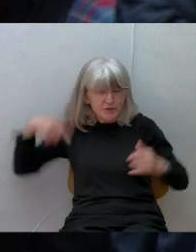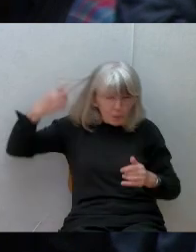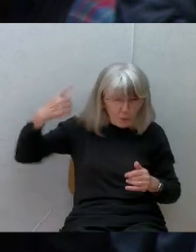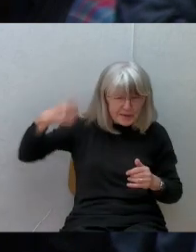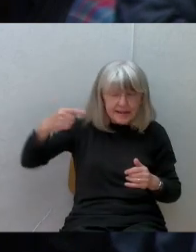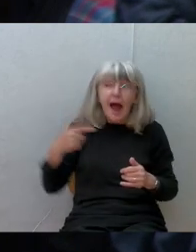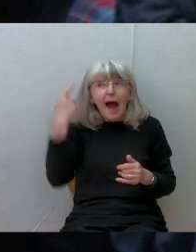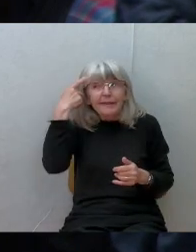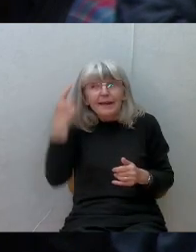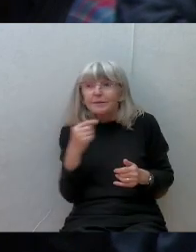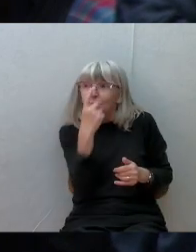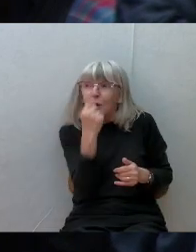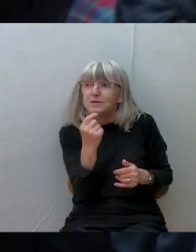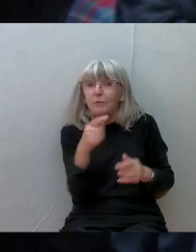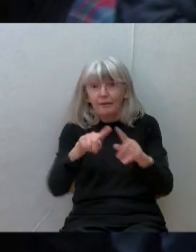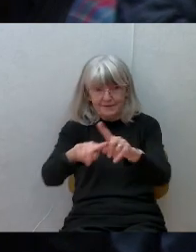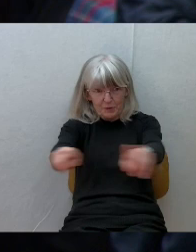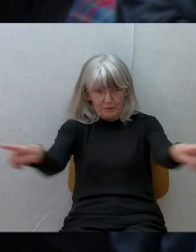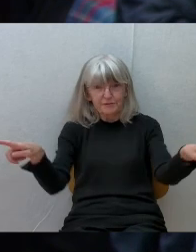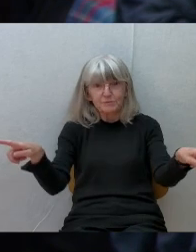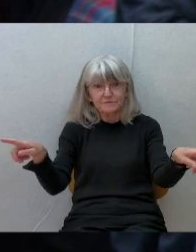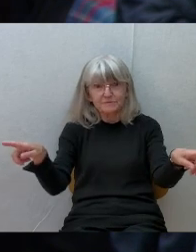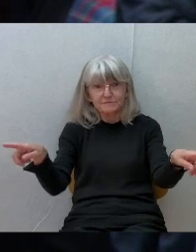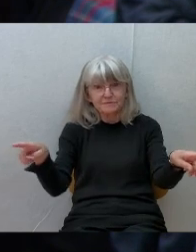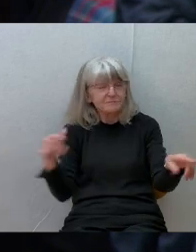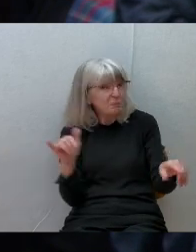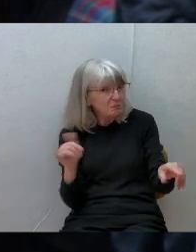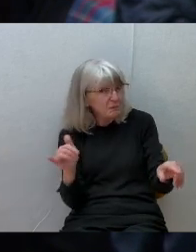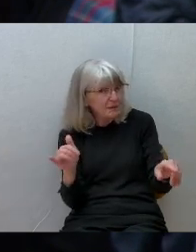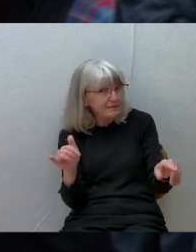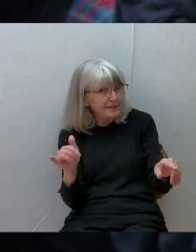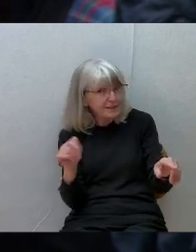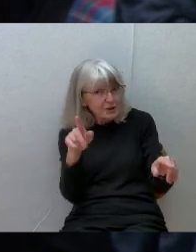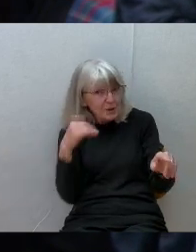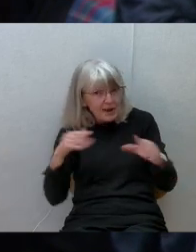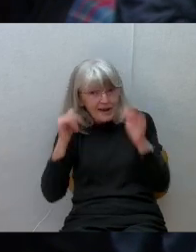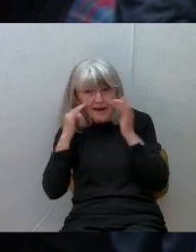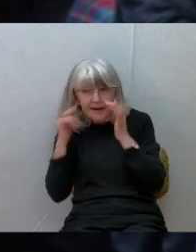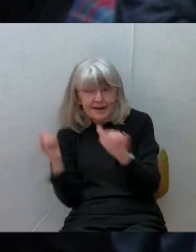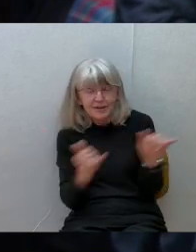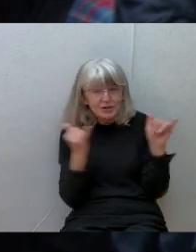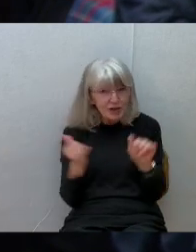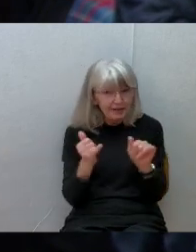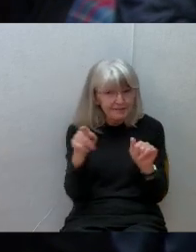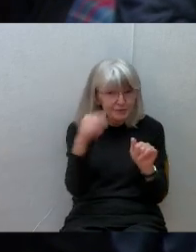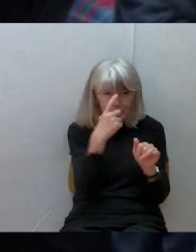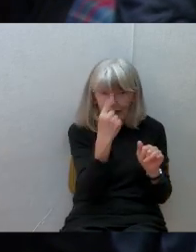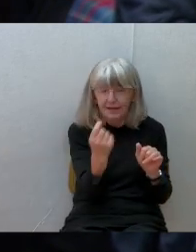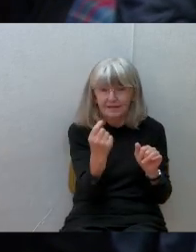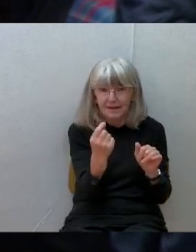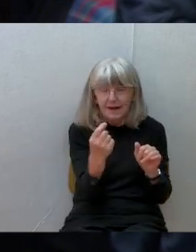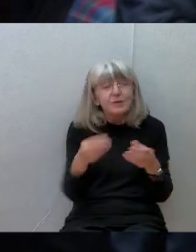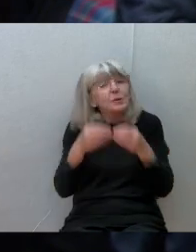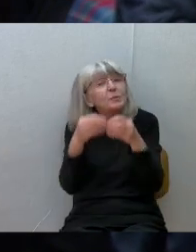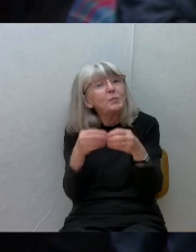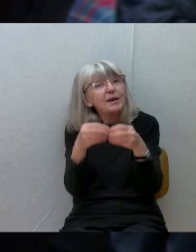it today. So we need to see if you can. So let's get a little bit of a practice going,